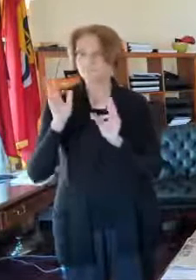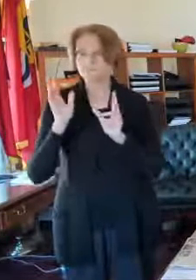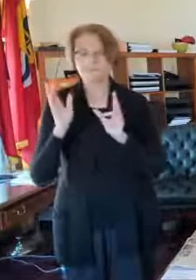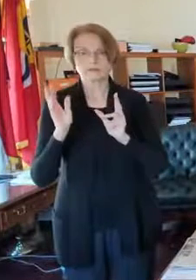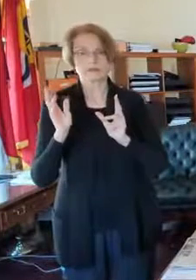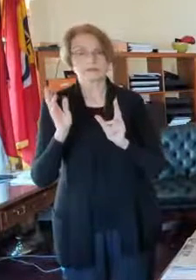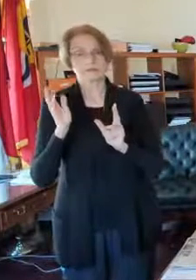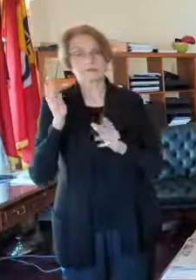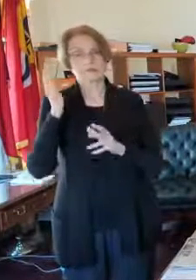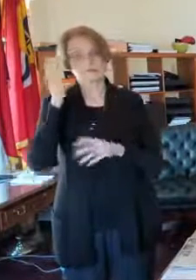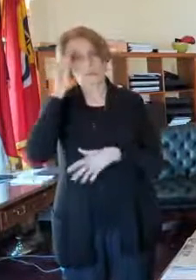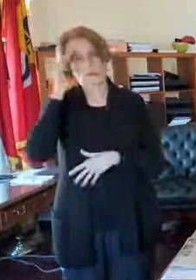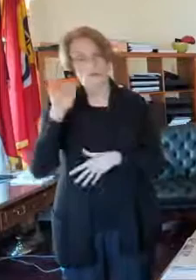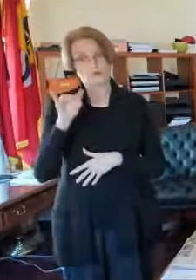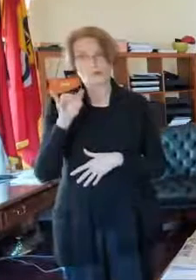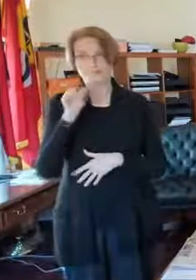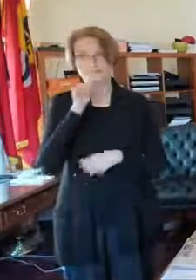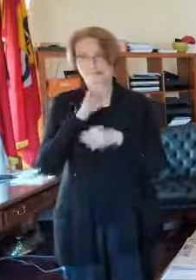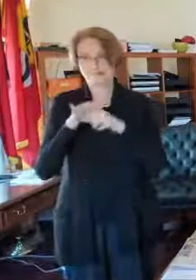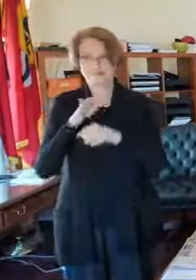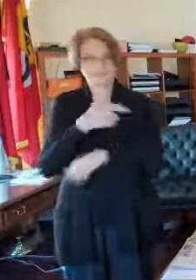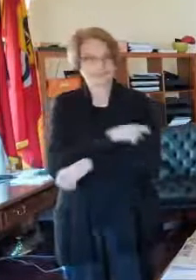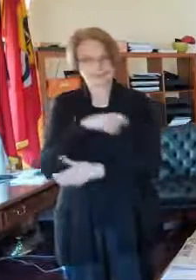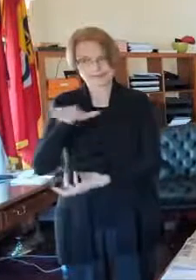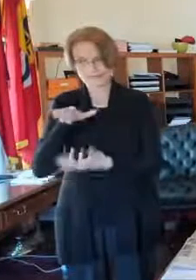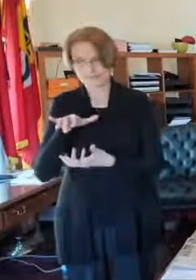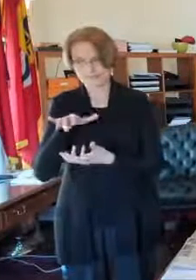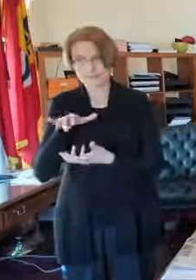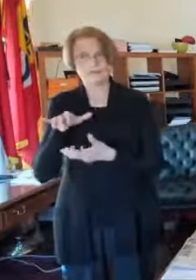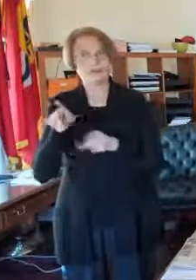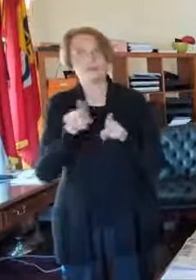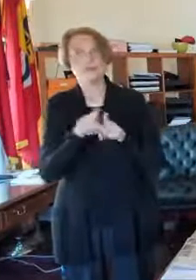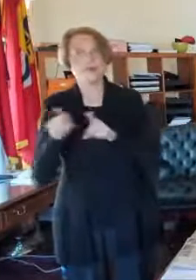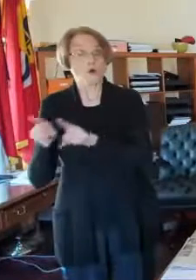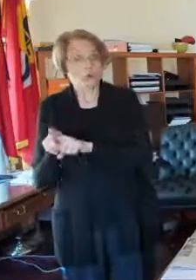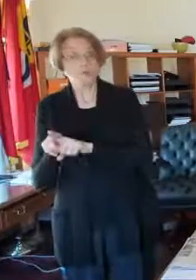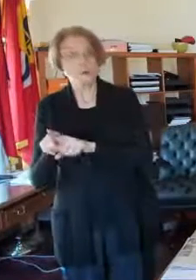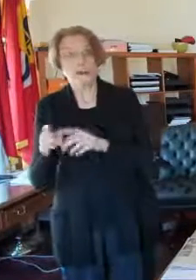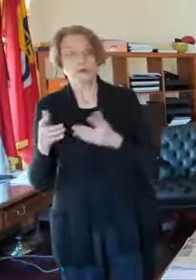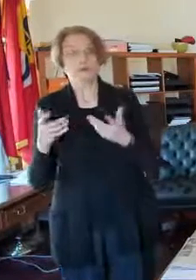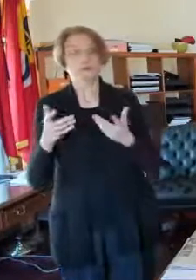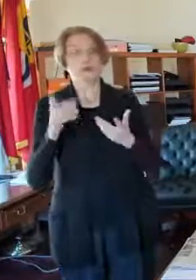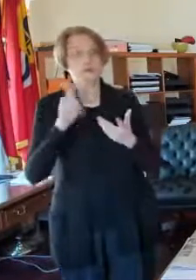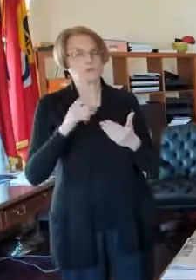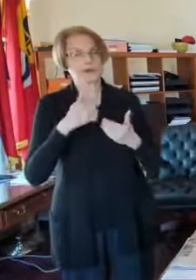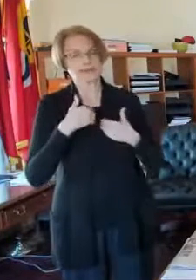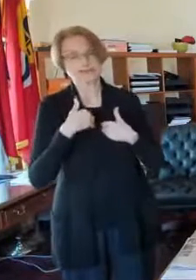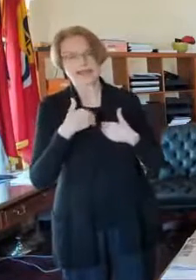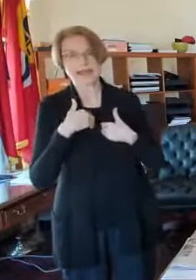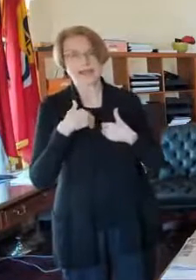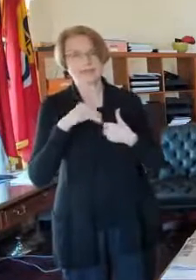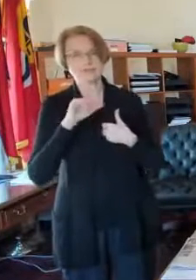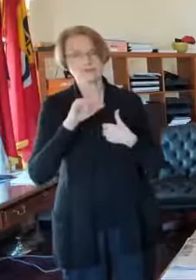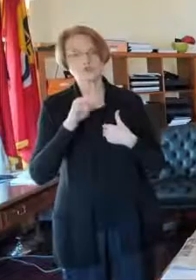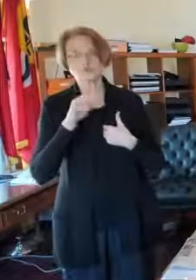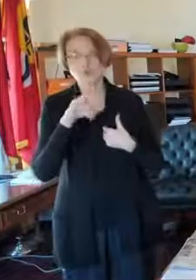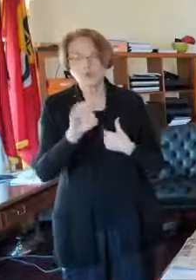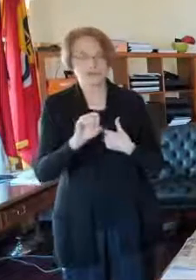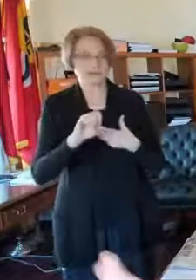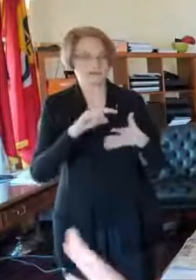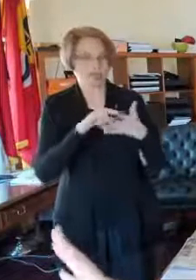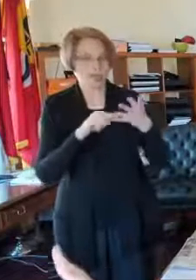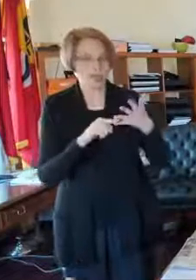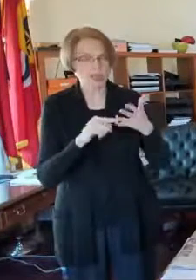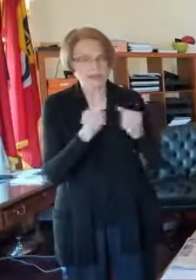the supply is difficult. It's not just a supply of the vaccine. You've got to have the syringes. You've got to have all